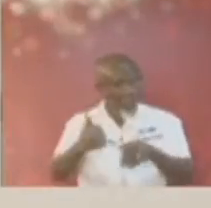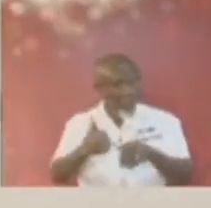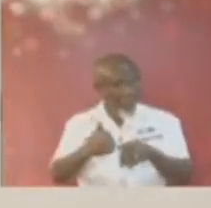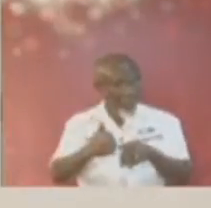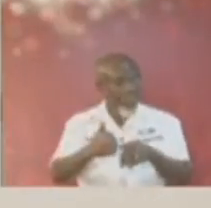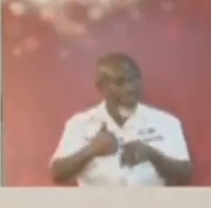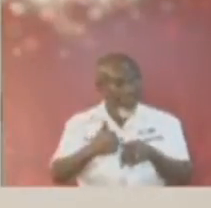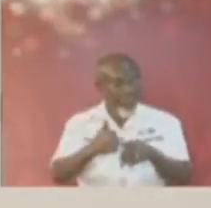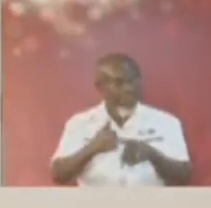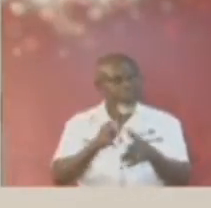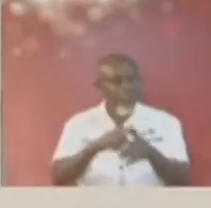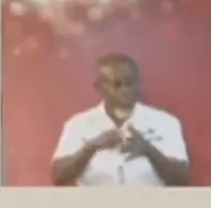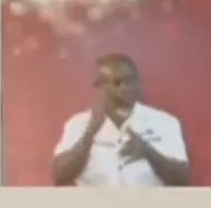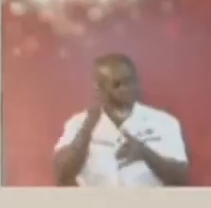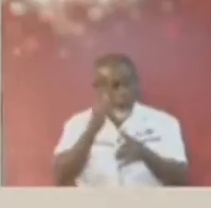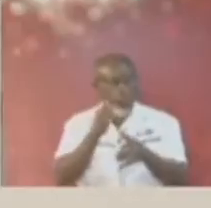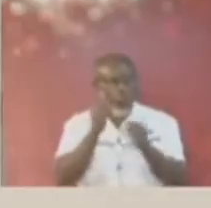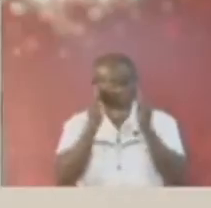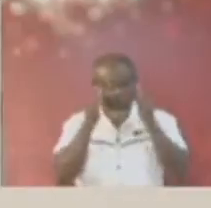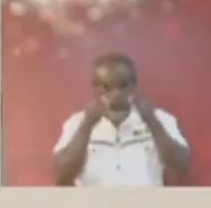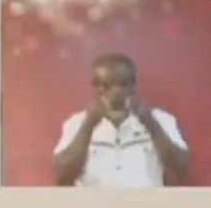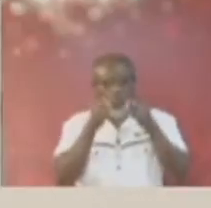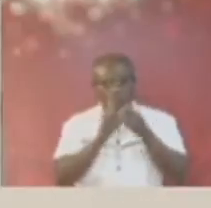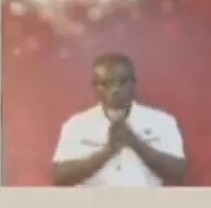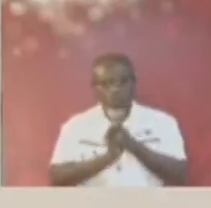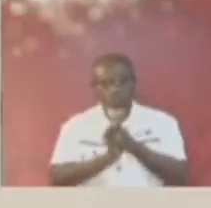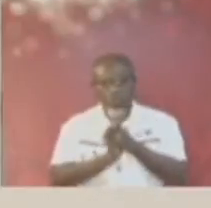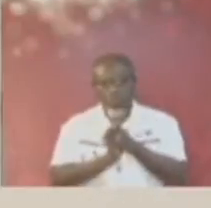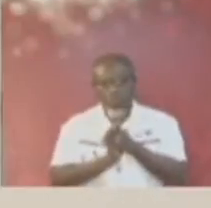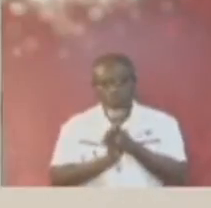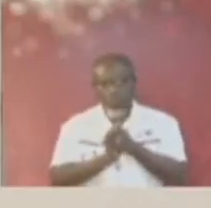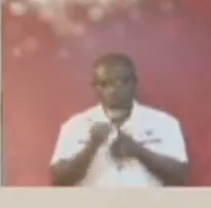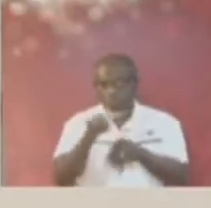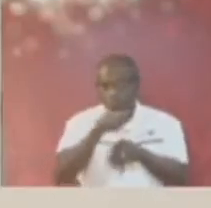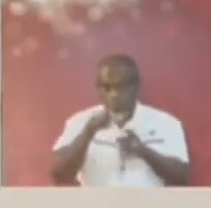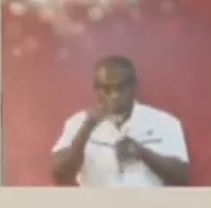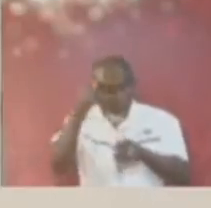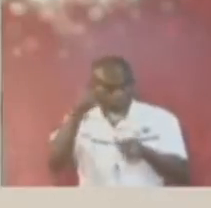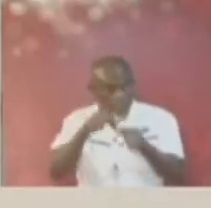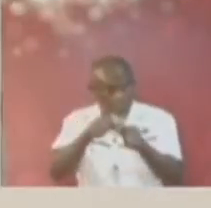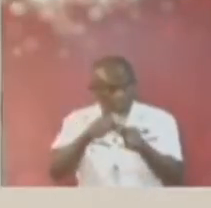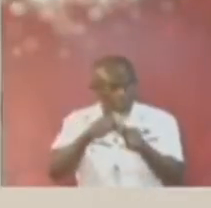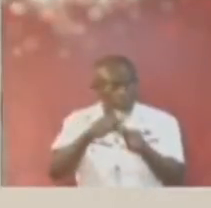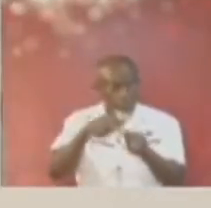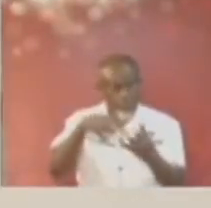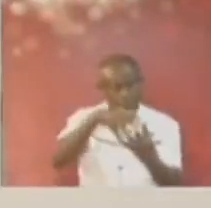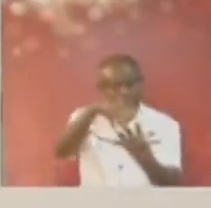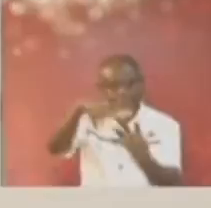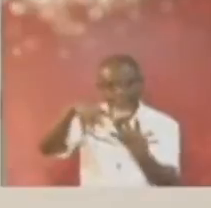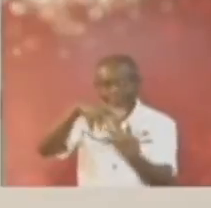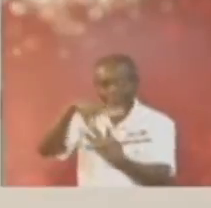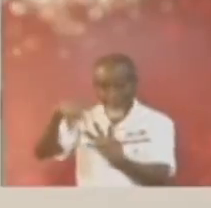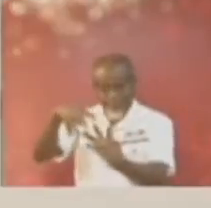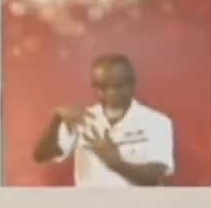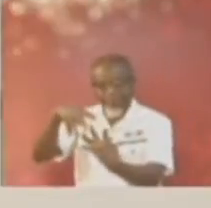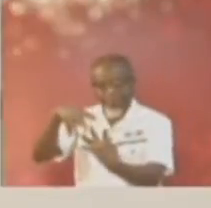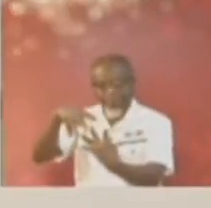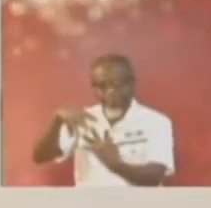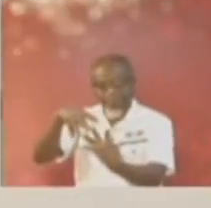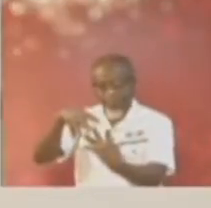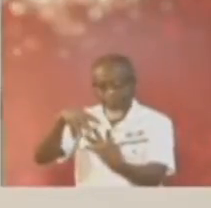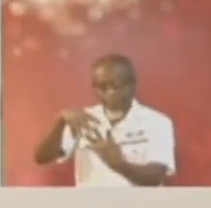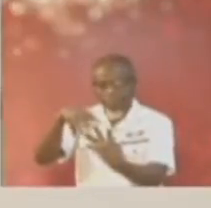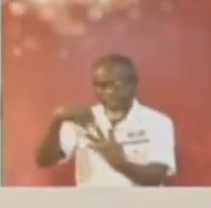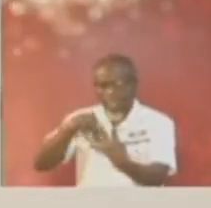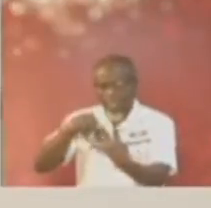concerns about some of these places of mixing aren't just off the top of your head concerns. There is scientific evidence,